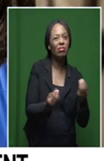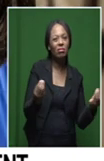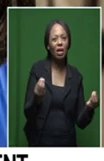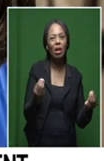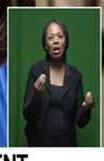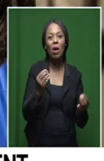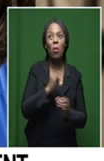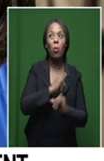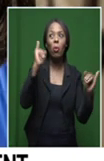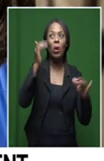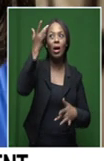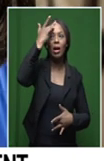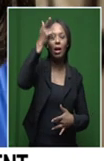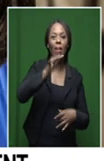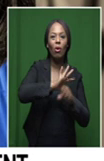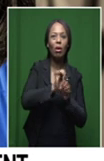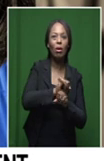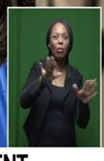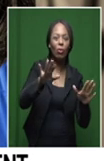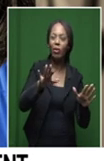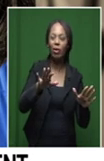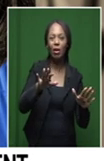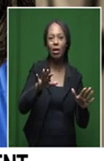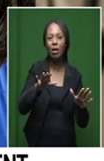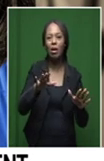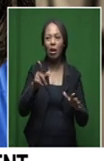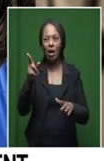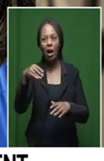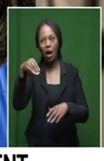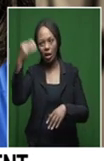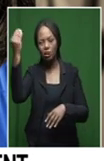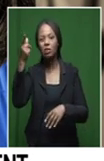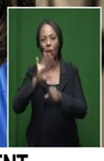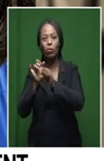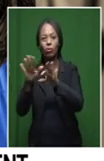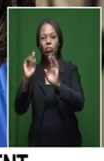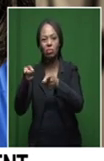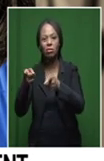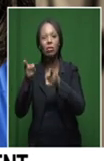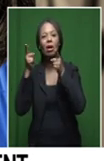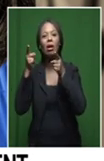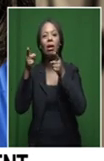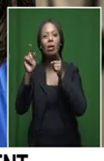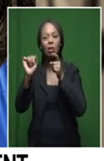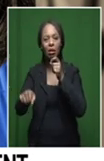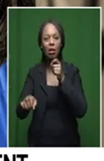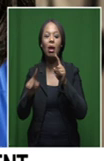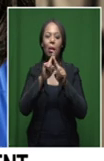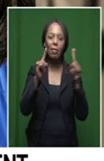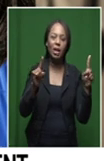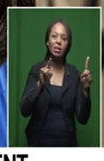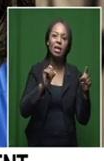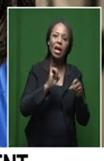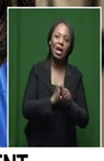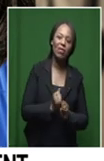affected by COVID as older adults, they do still get the infection. They